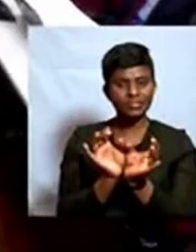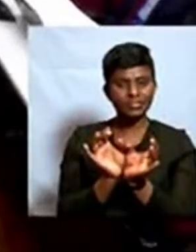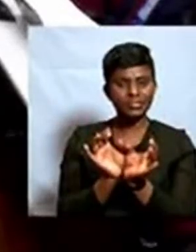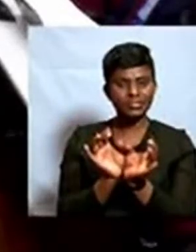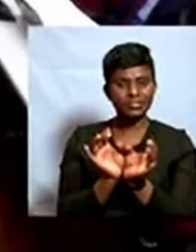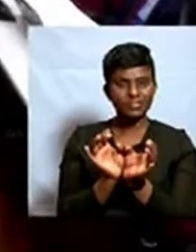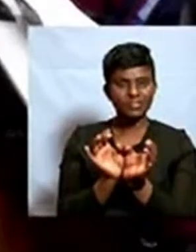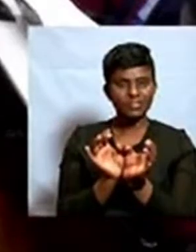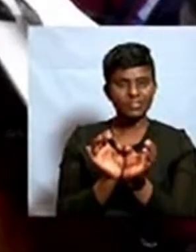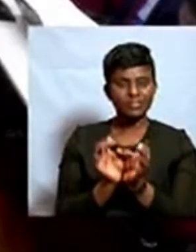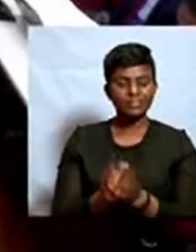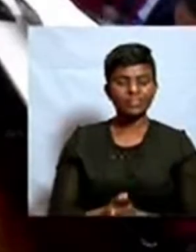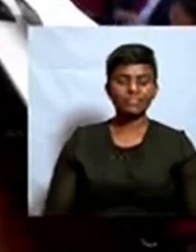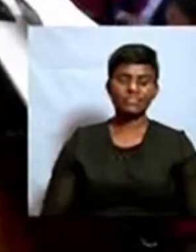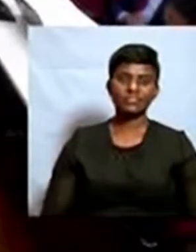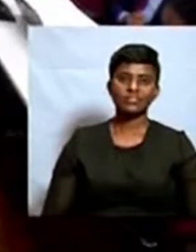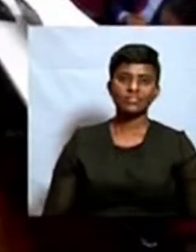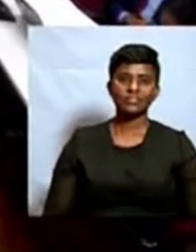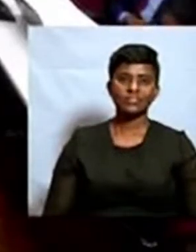Province.